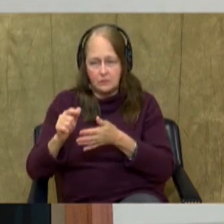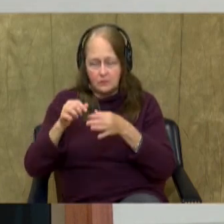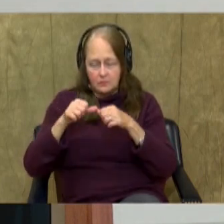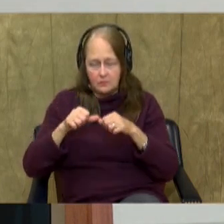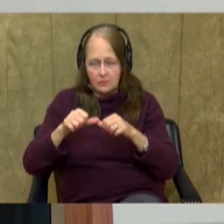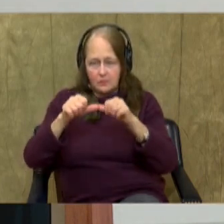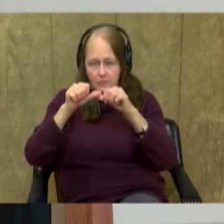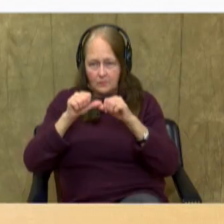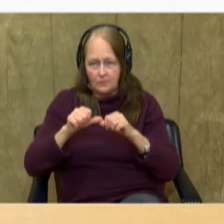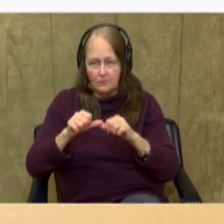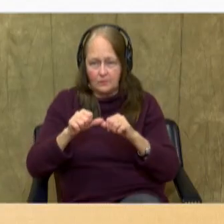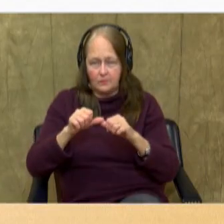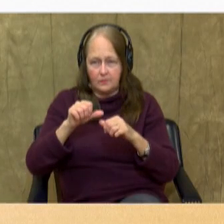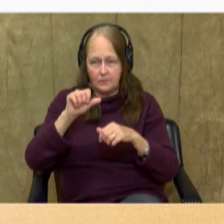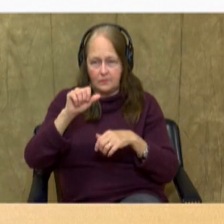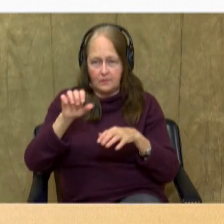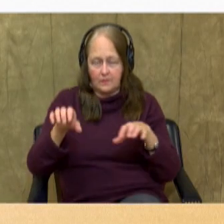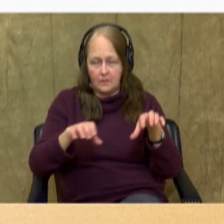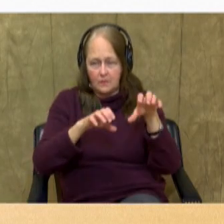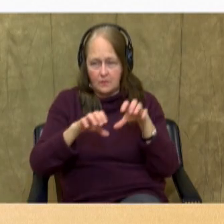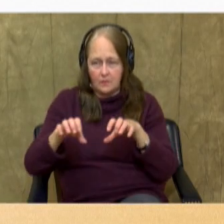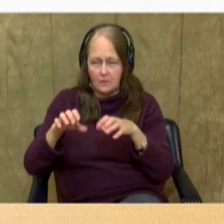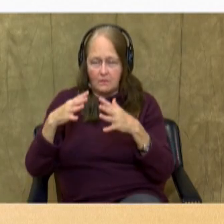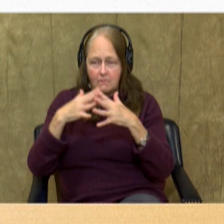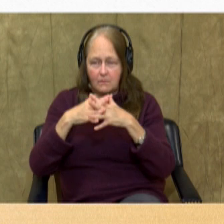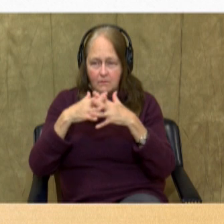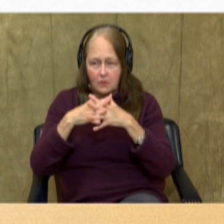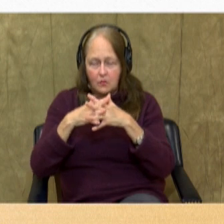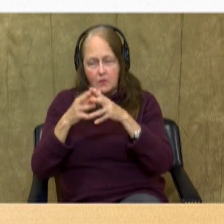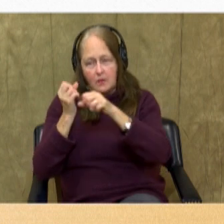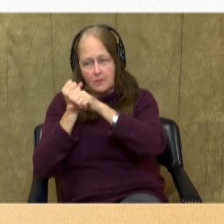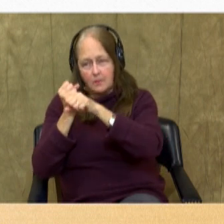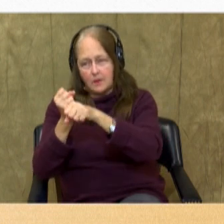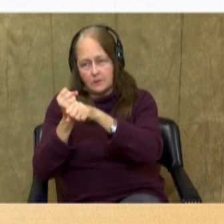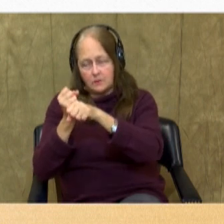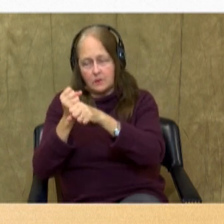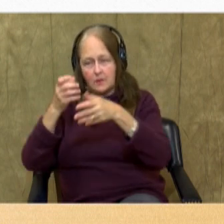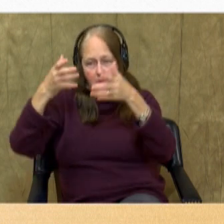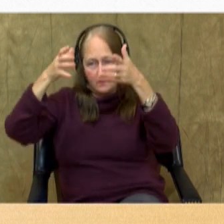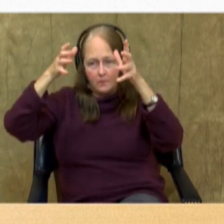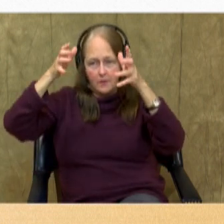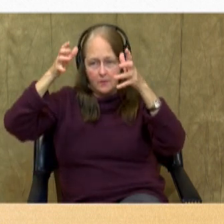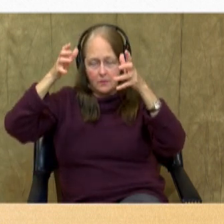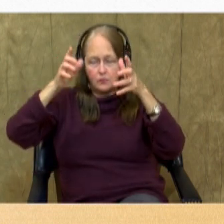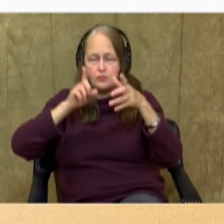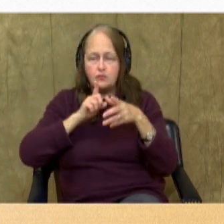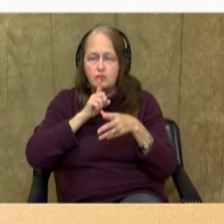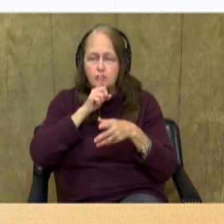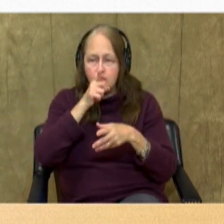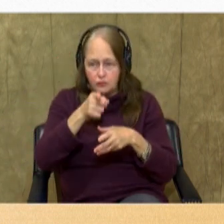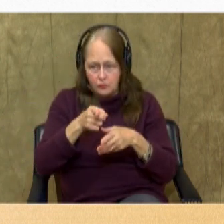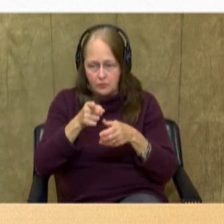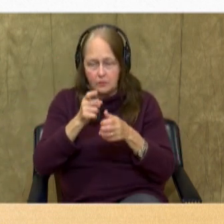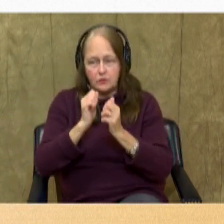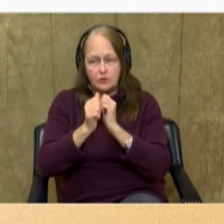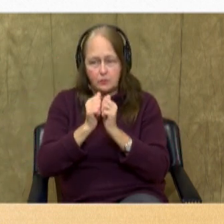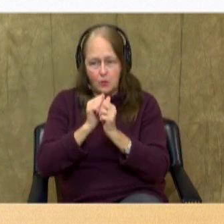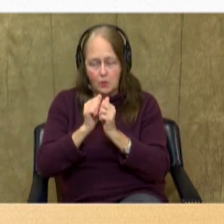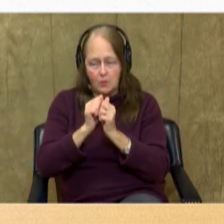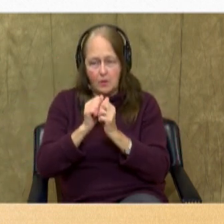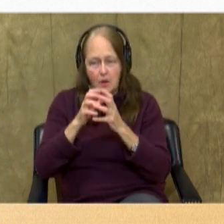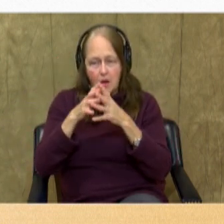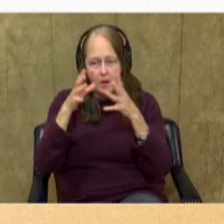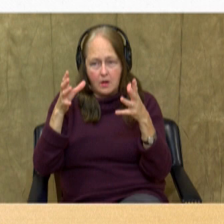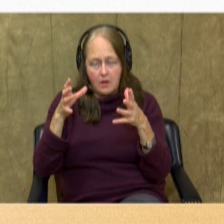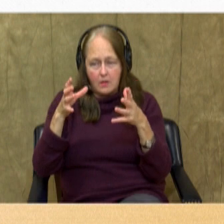continue. Activities like football, baseball, and basketball are real sports. They require